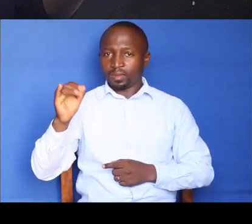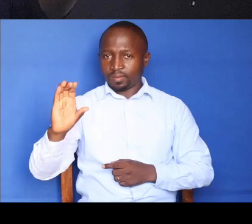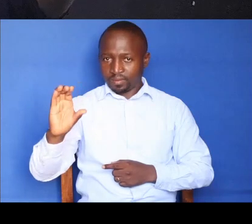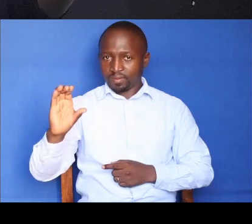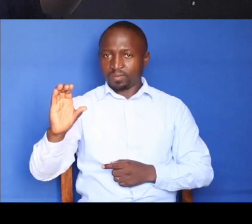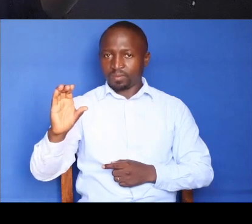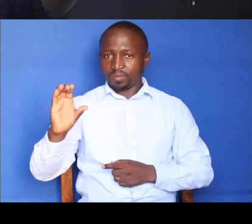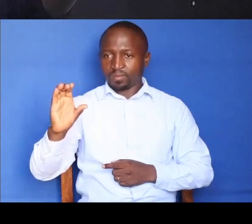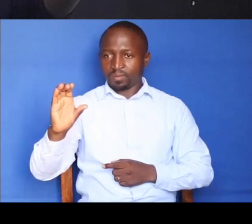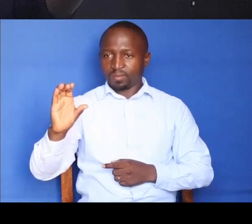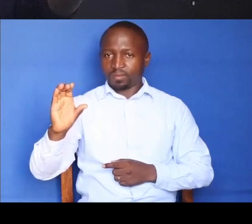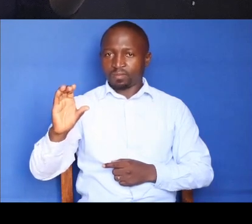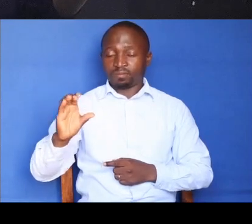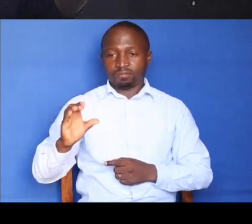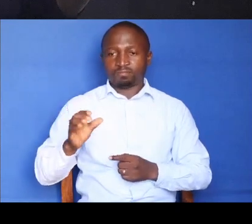river rejuvenation.